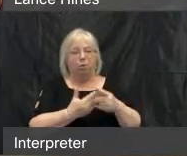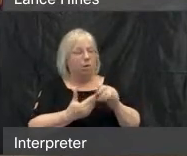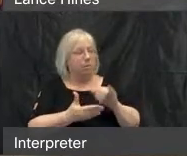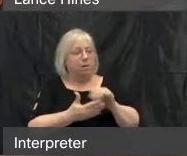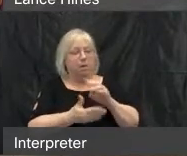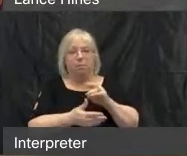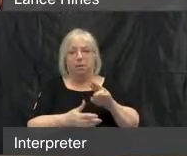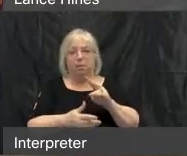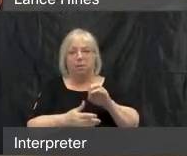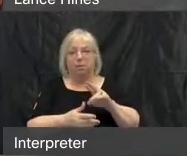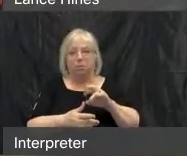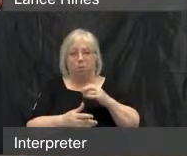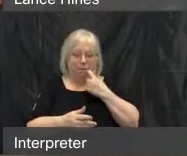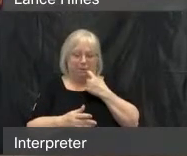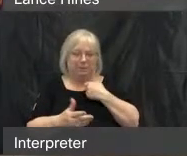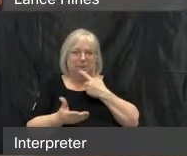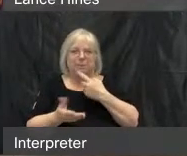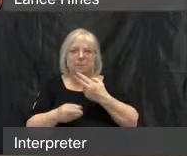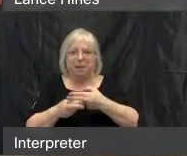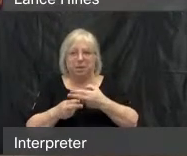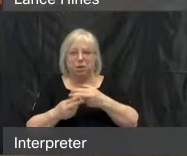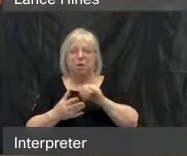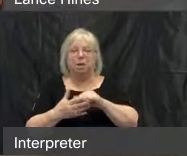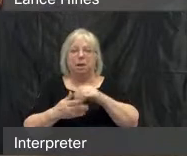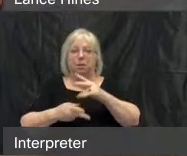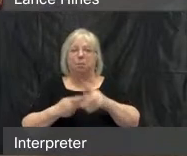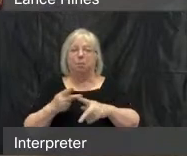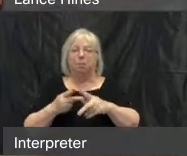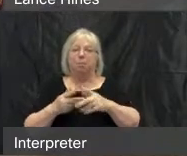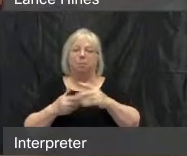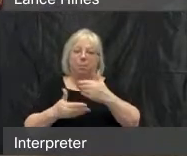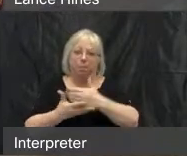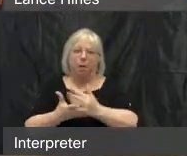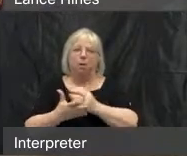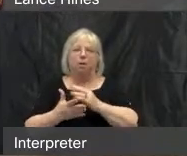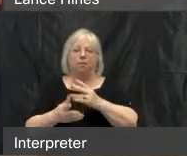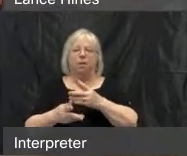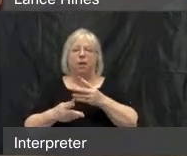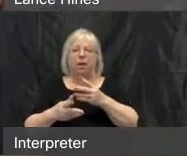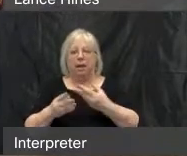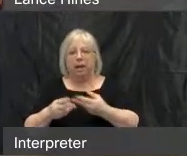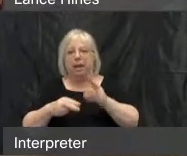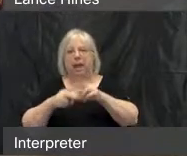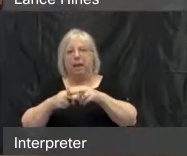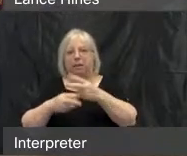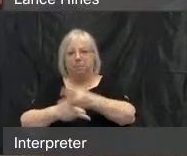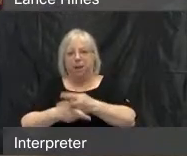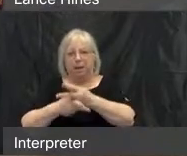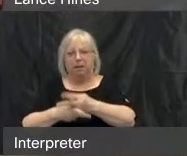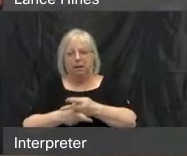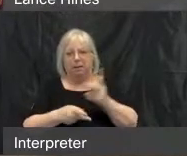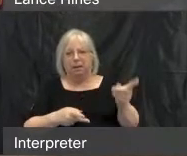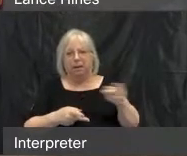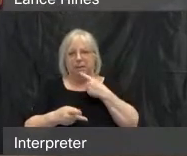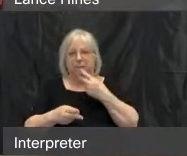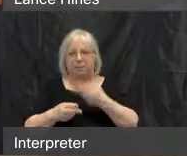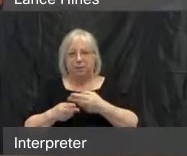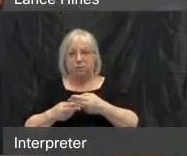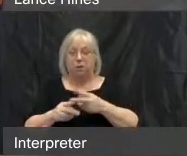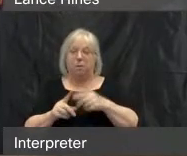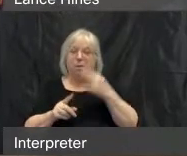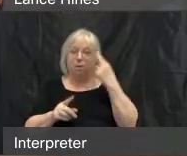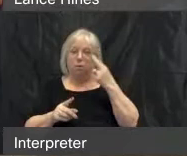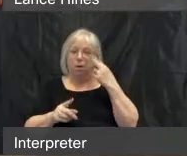Moore referred to, and that's part of the maintenance that enhancement that he was talking about. But the reason you